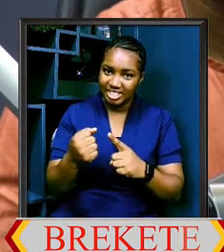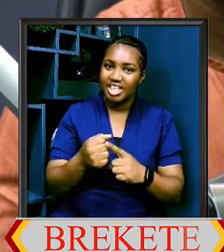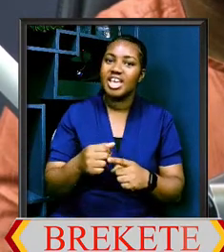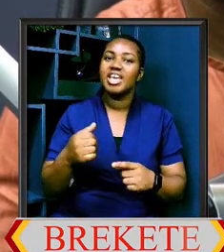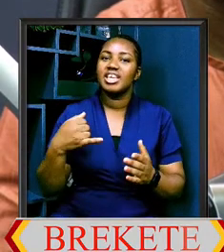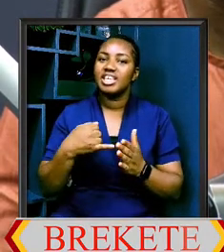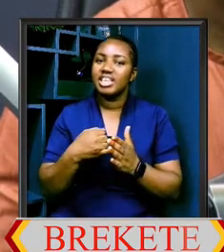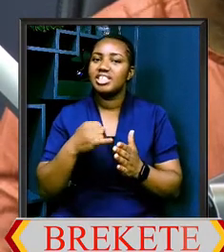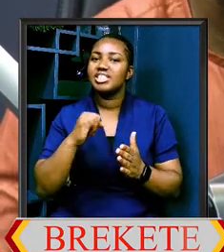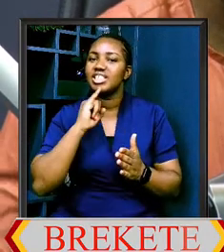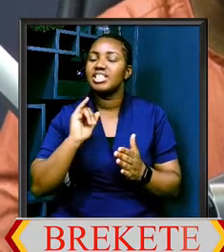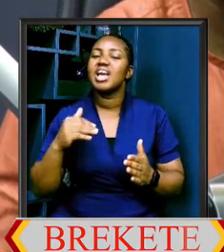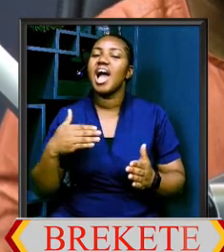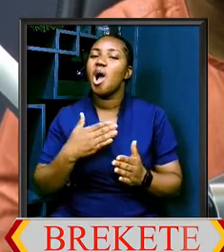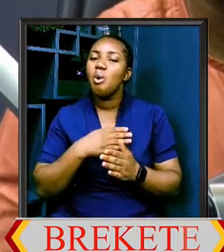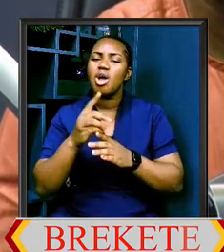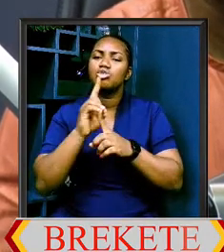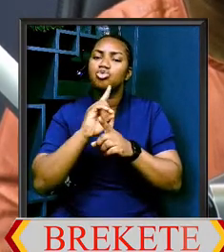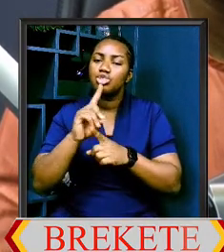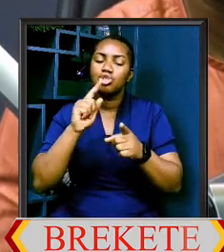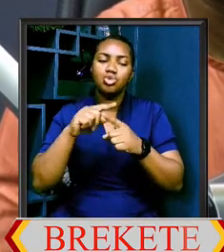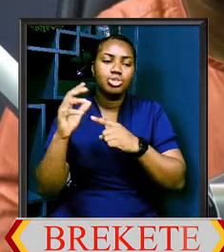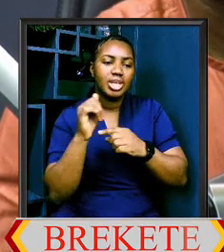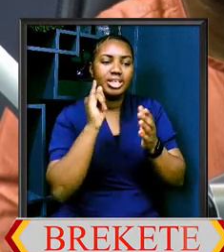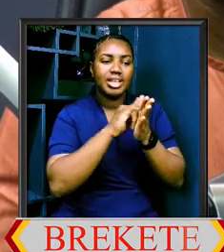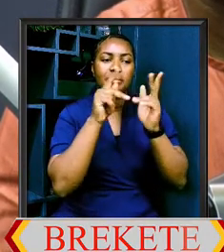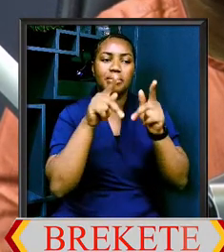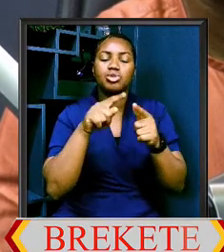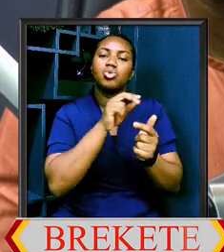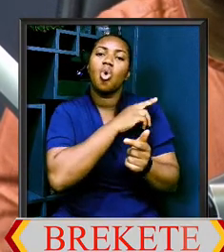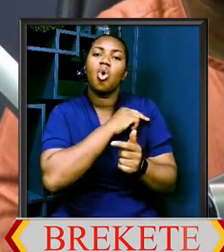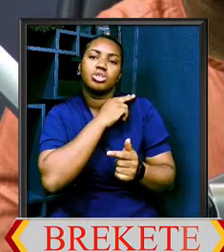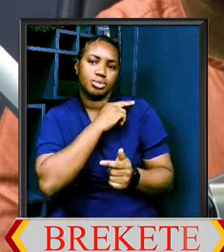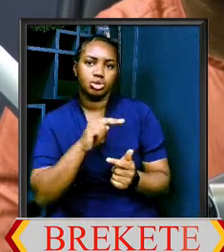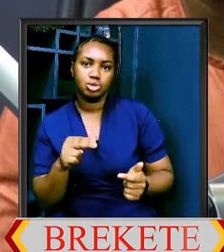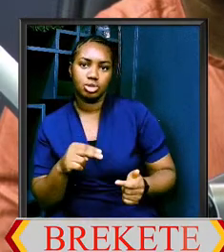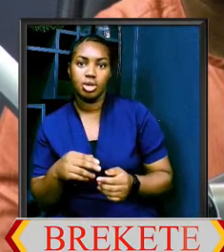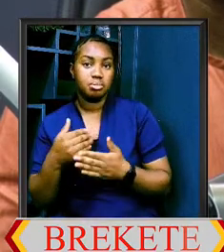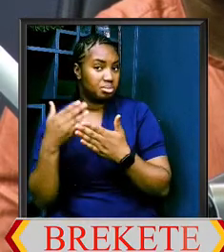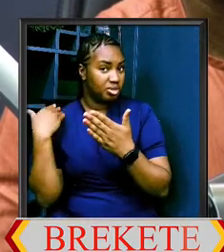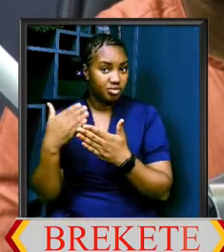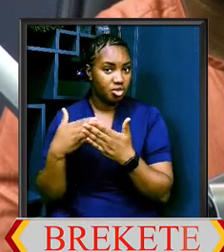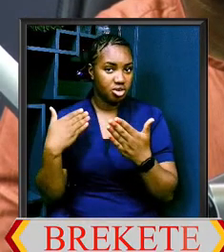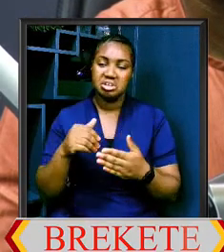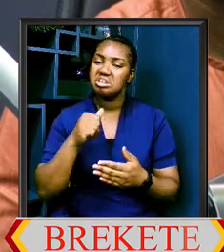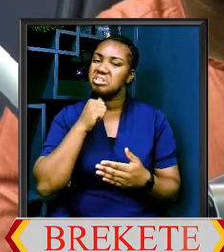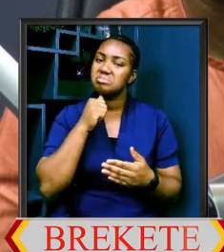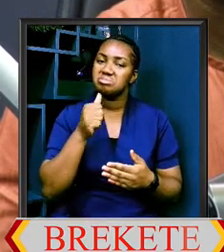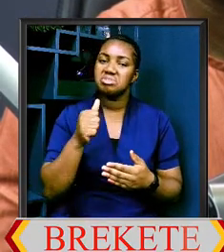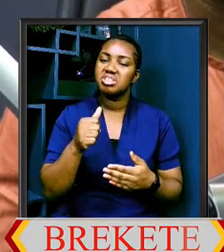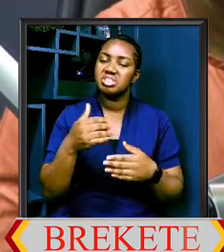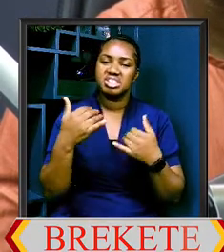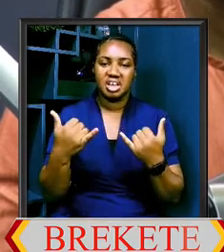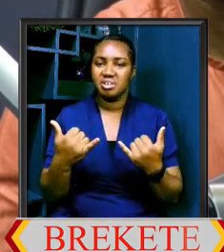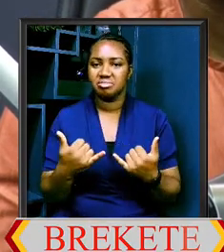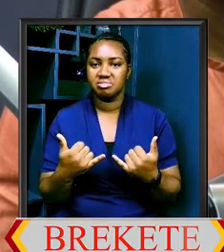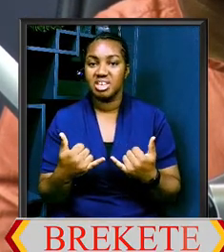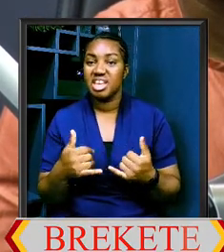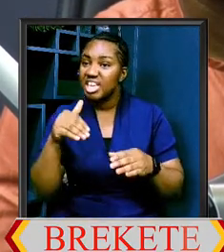Before. But now, no. Oh, before when are they do them? Yes. Before even in Abuja, we are partner with some